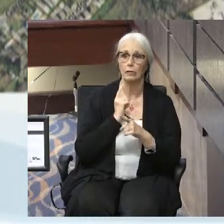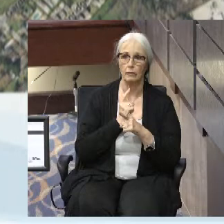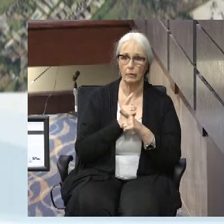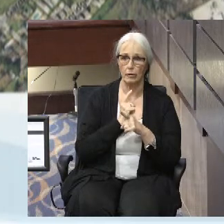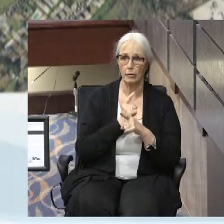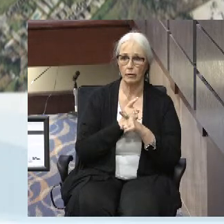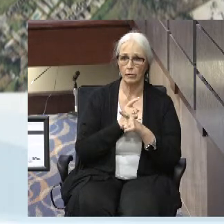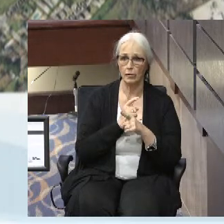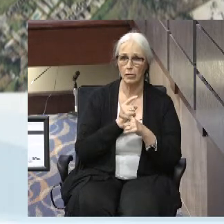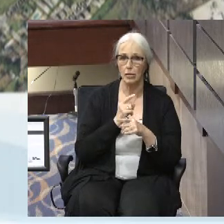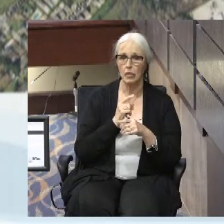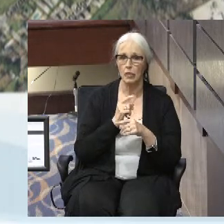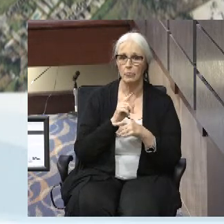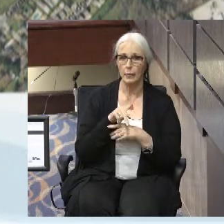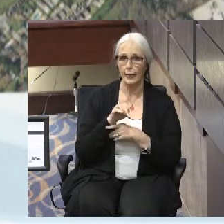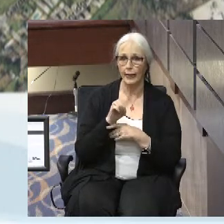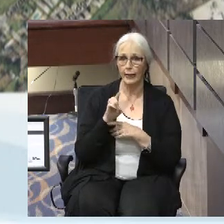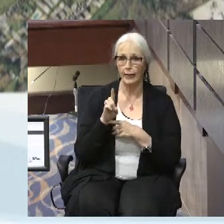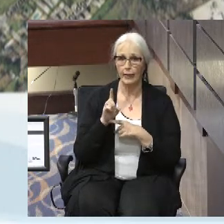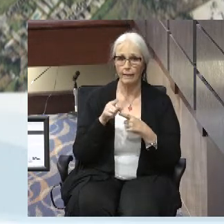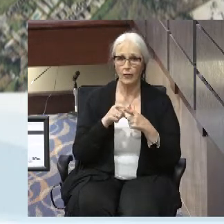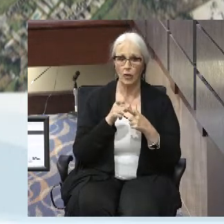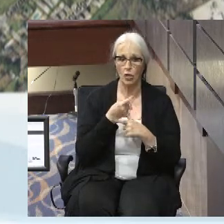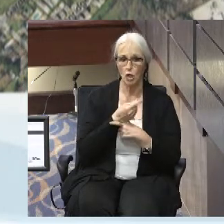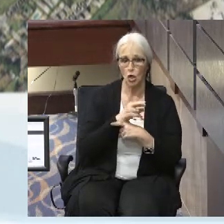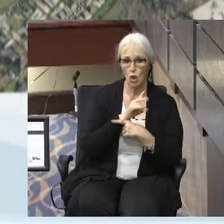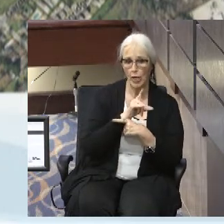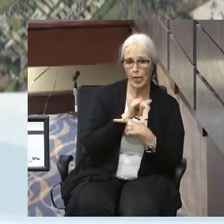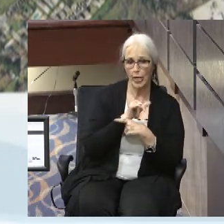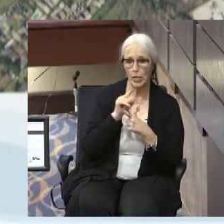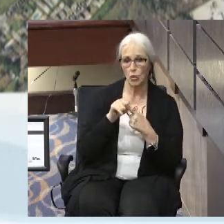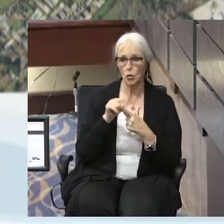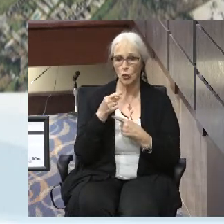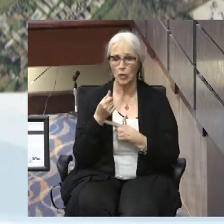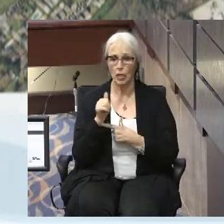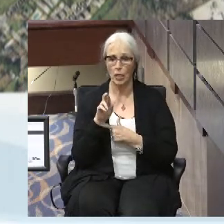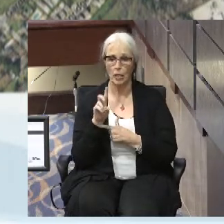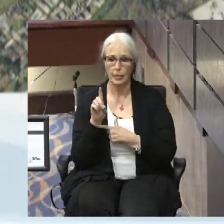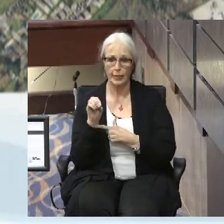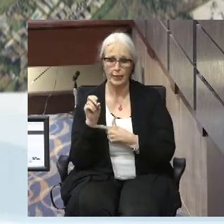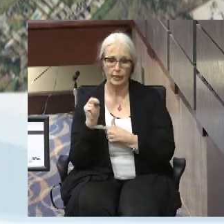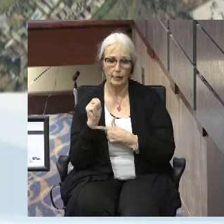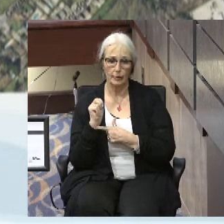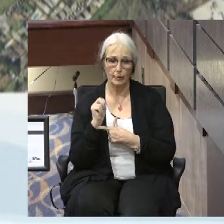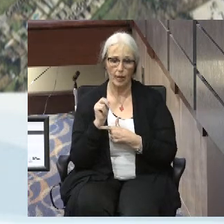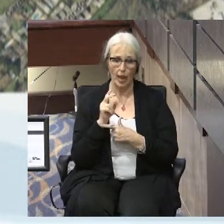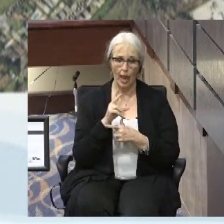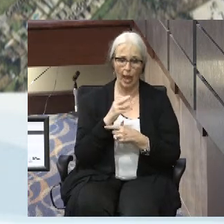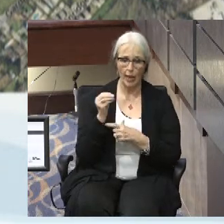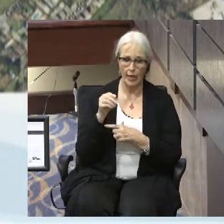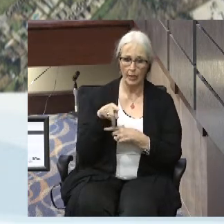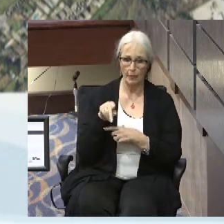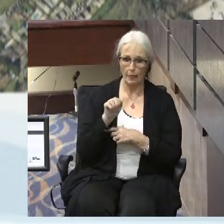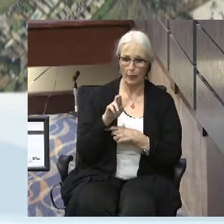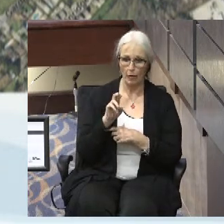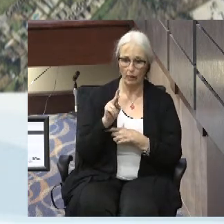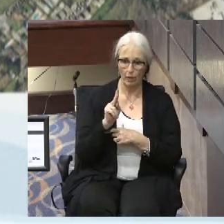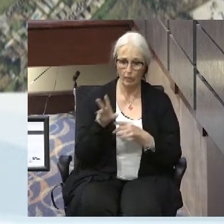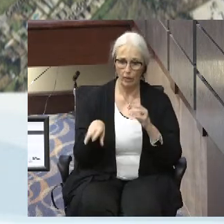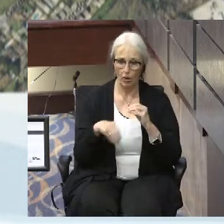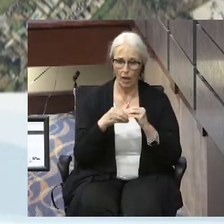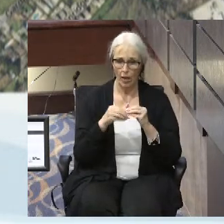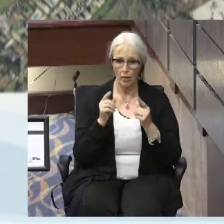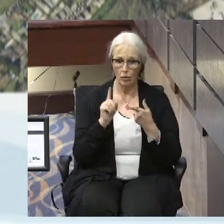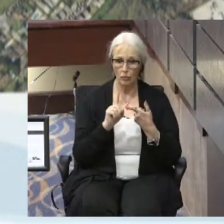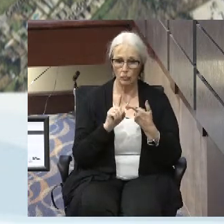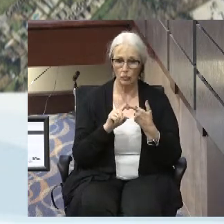current PUD spans all the way from Gurley to Garden, and then the part they're adding is on the Garden